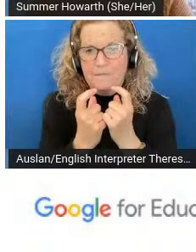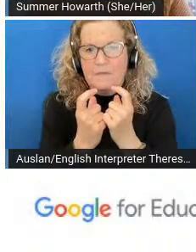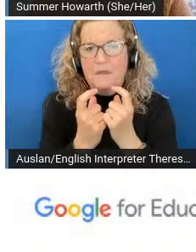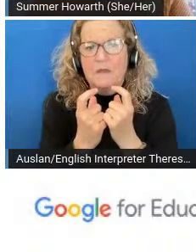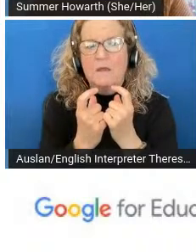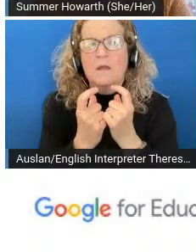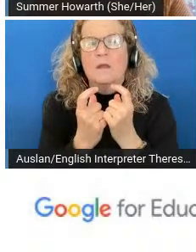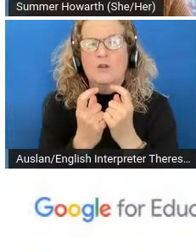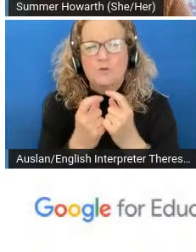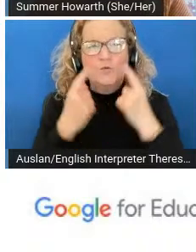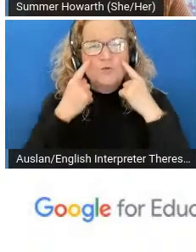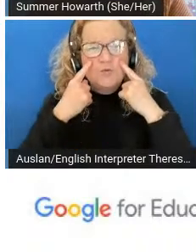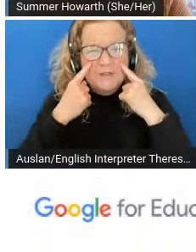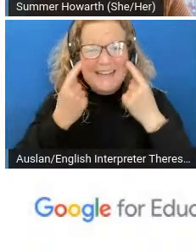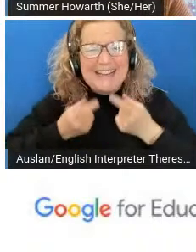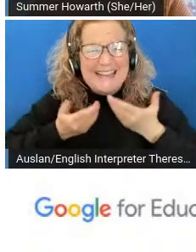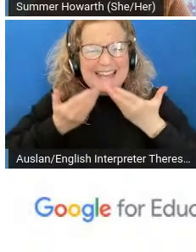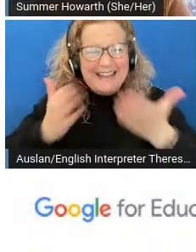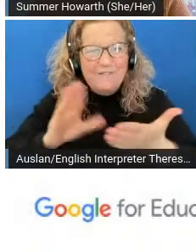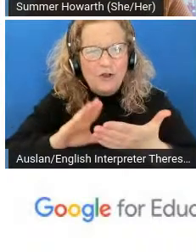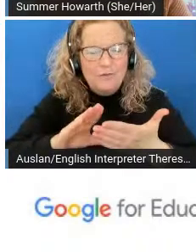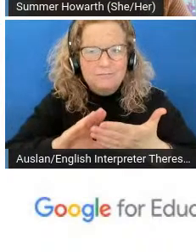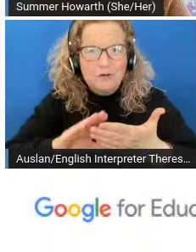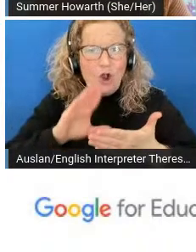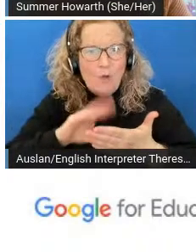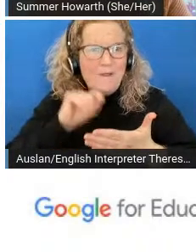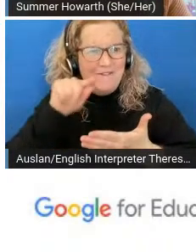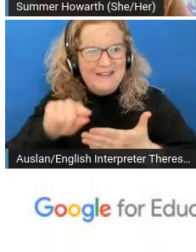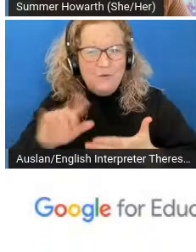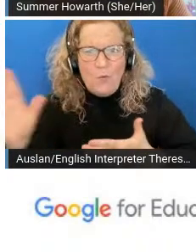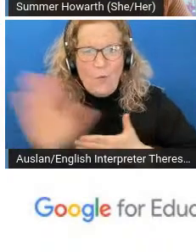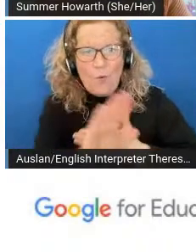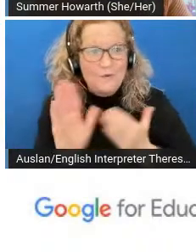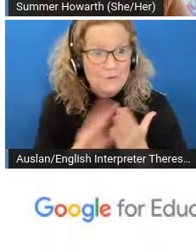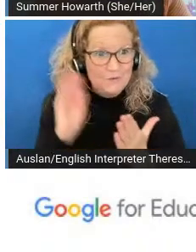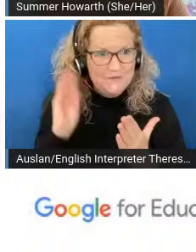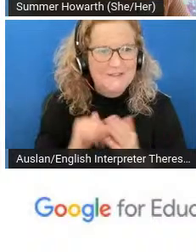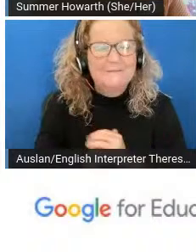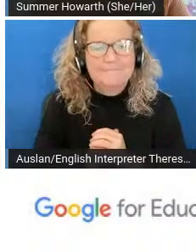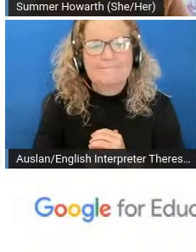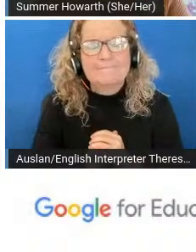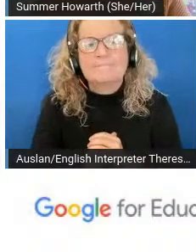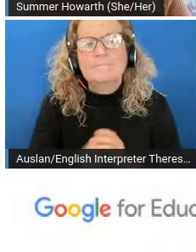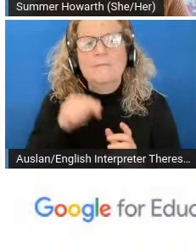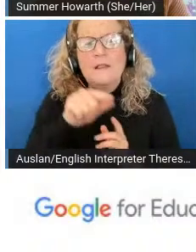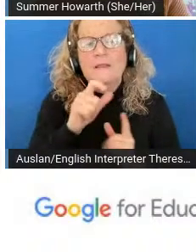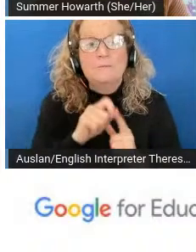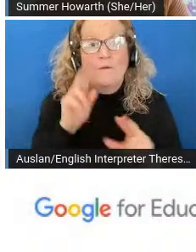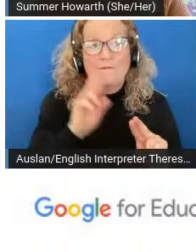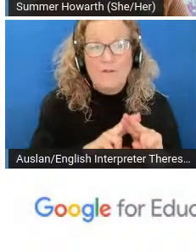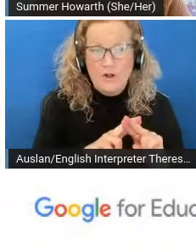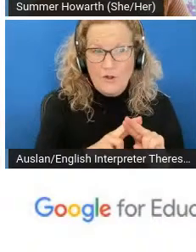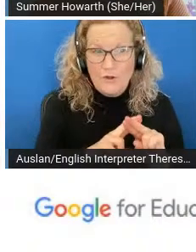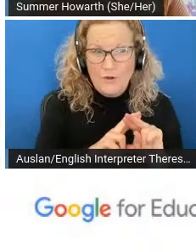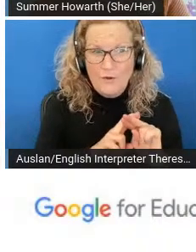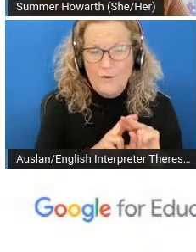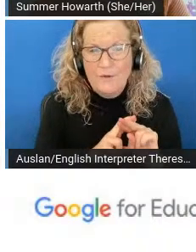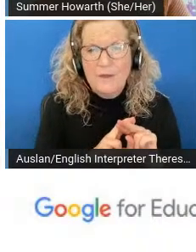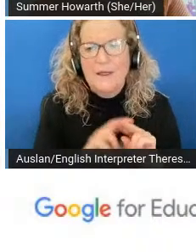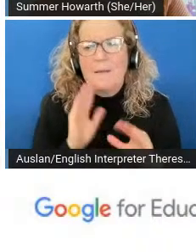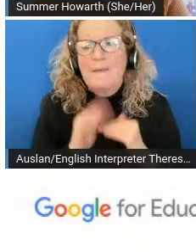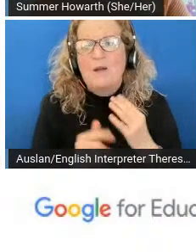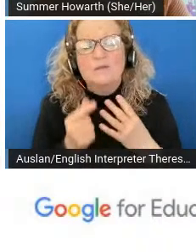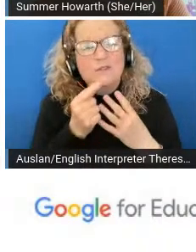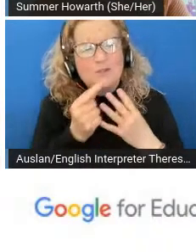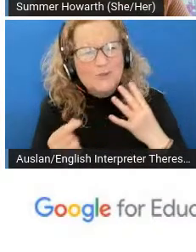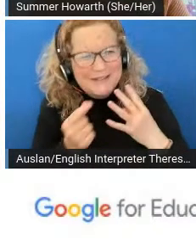copies of this for every student. And that's a much nicer way to do that. But basically within this portfolio, and again, this is all around choice,